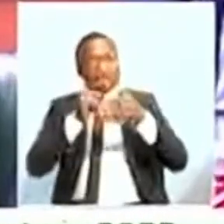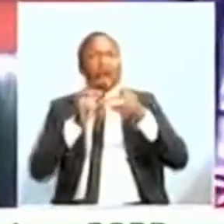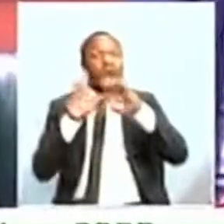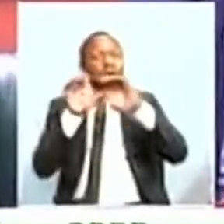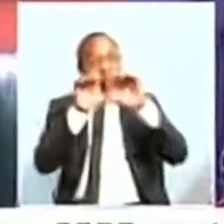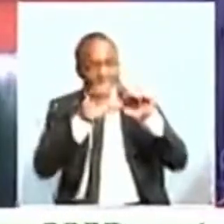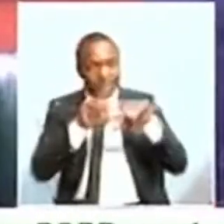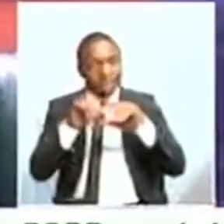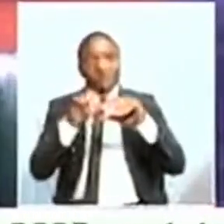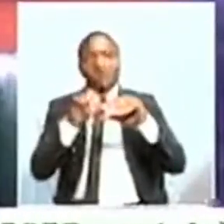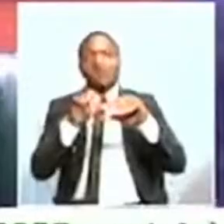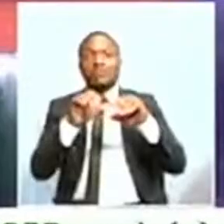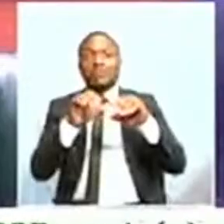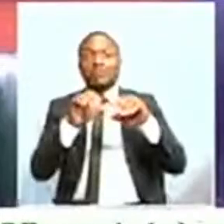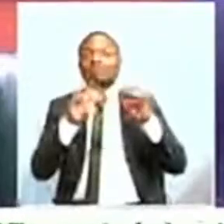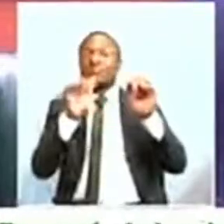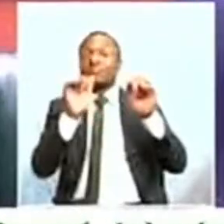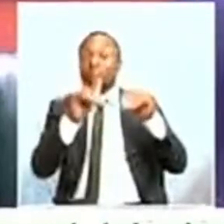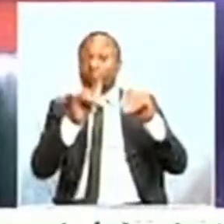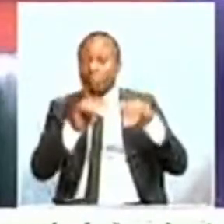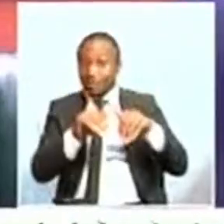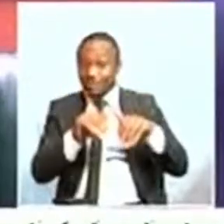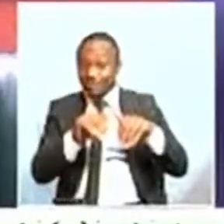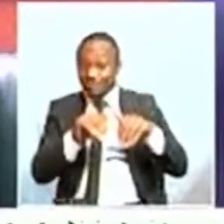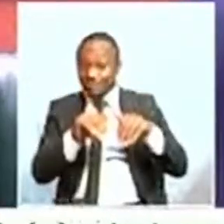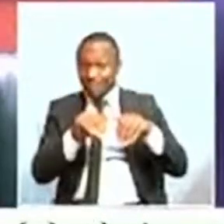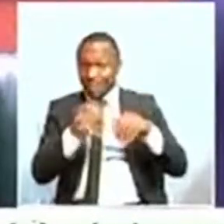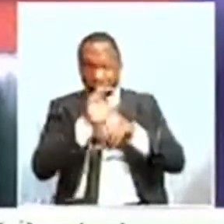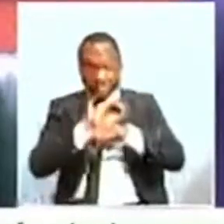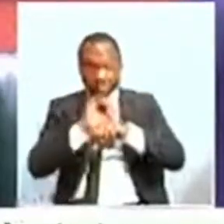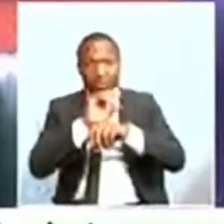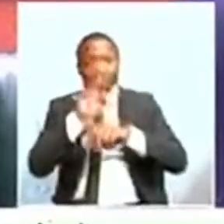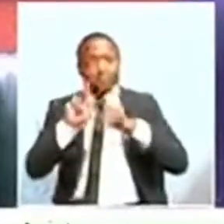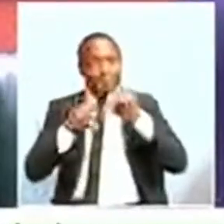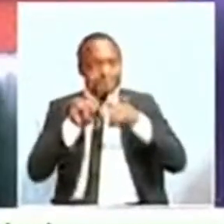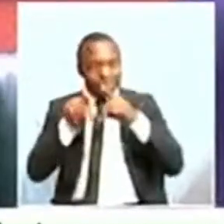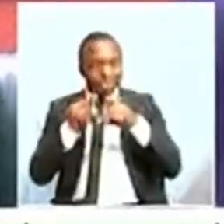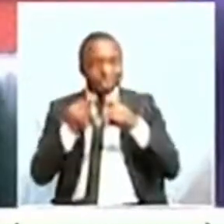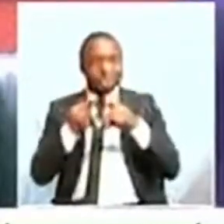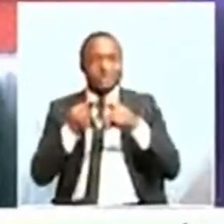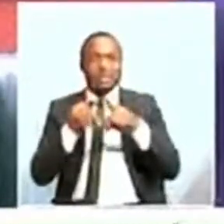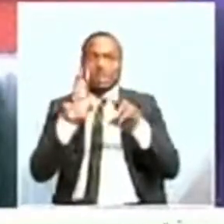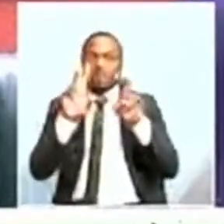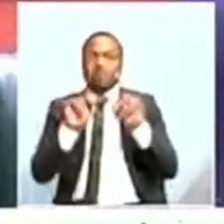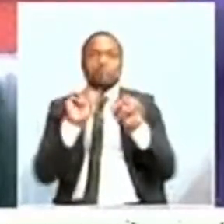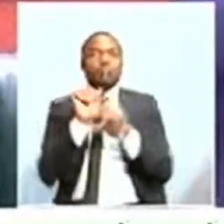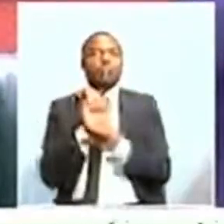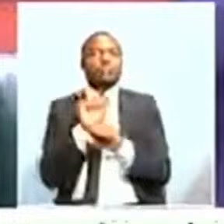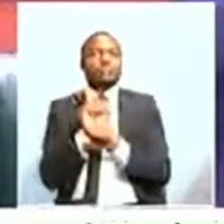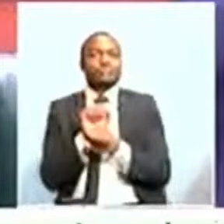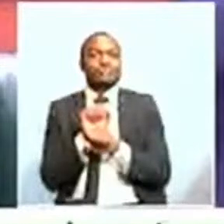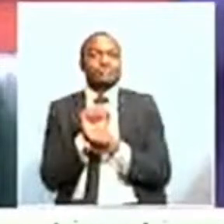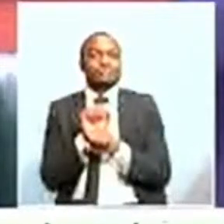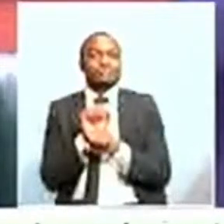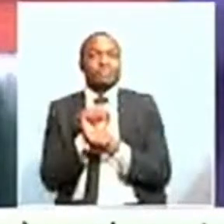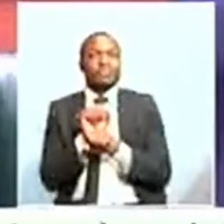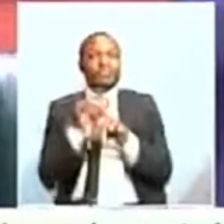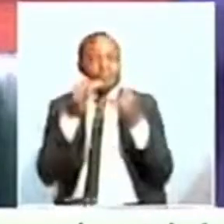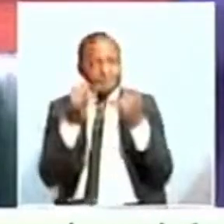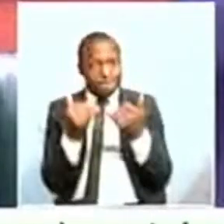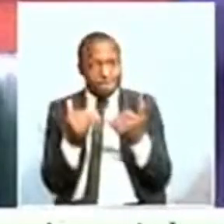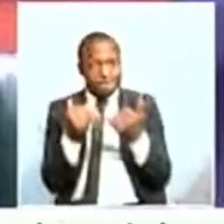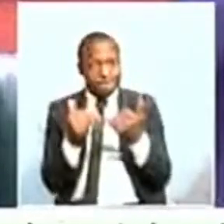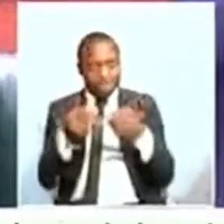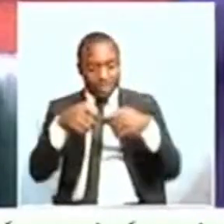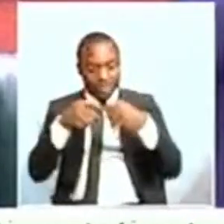is you are depressing opportunities for our people, and there will be no jobs. So now that we